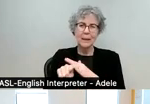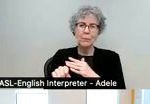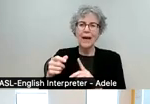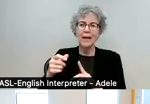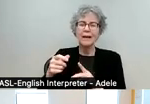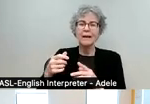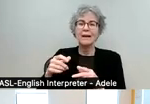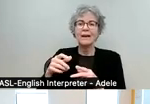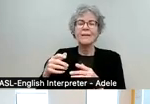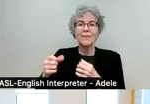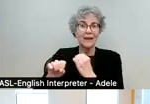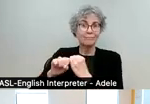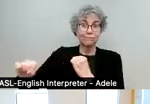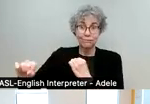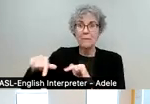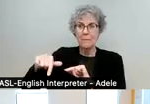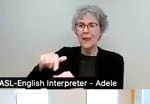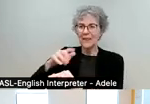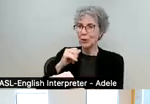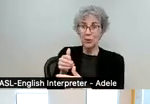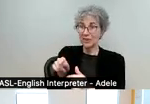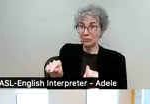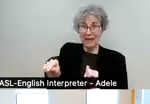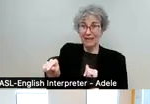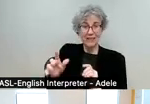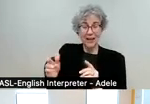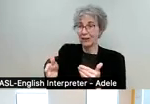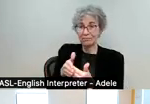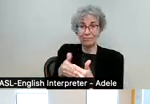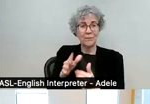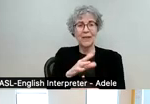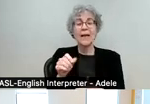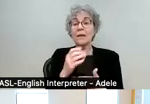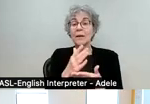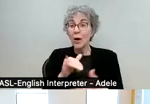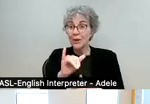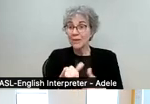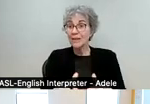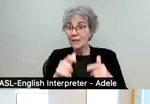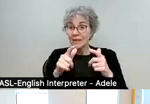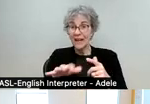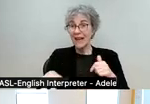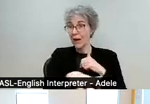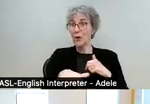are also turning part of the place, part of the facility into a public park.